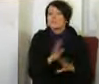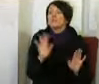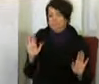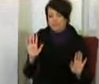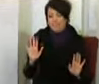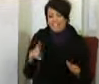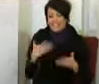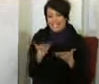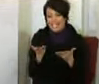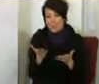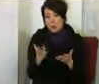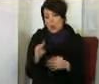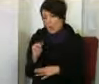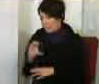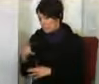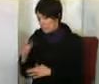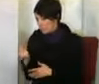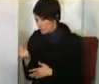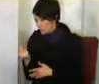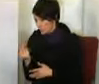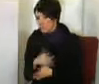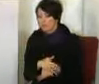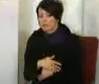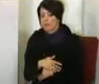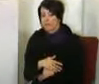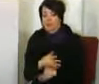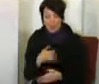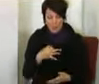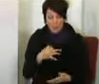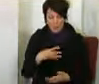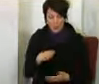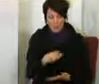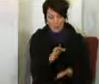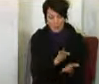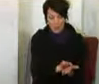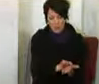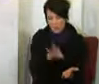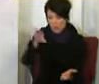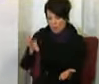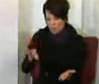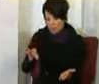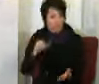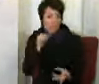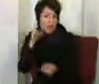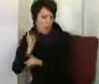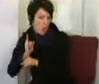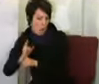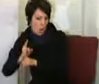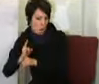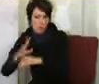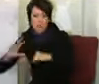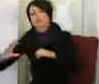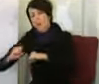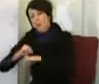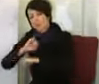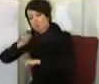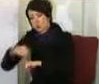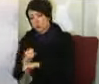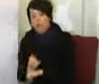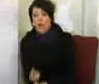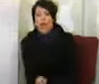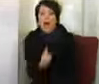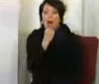Church, the way we do communion is we will take one of the wafers and we will dip it into non-alcoholic grape juice and place that wafer